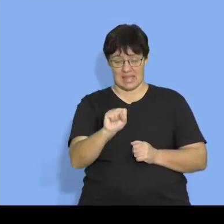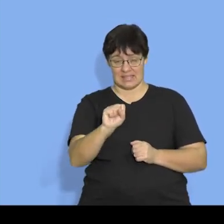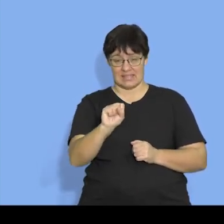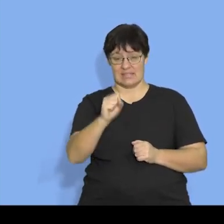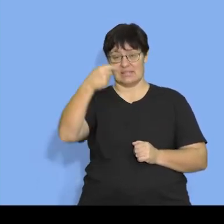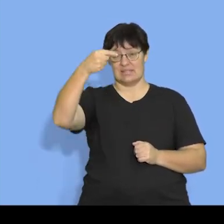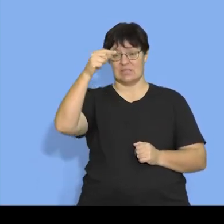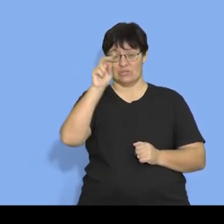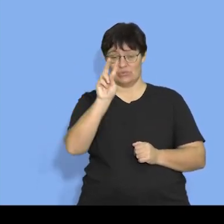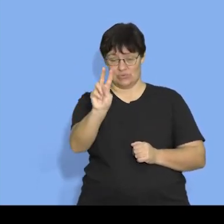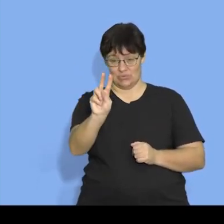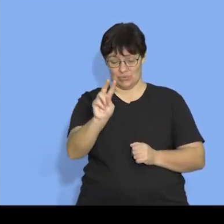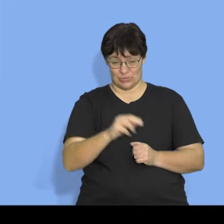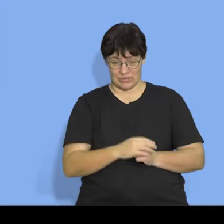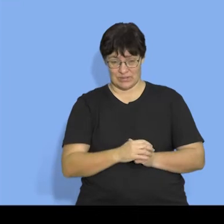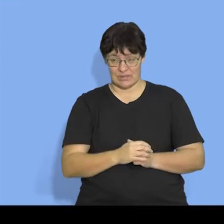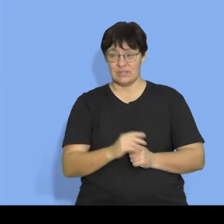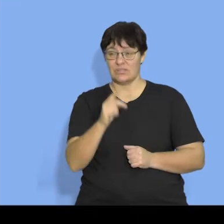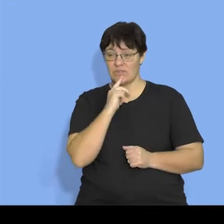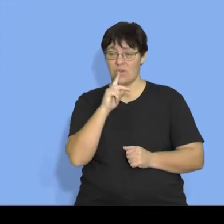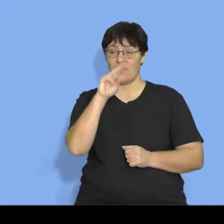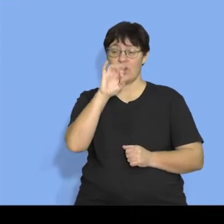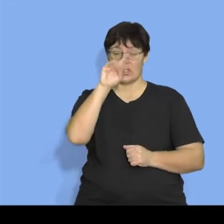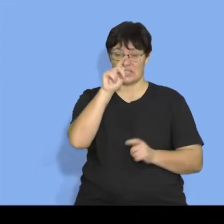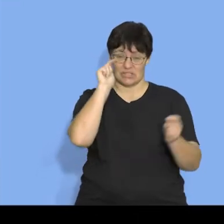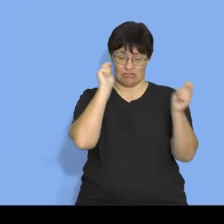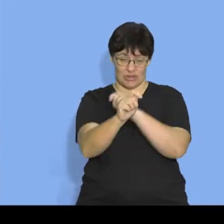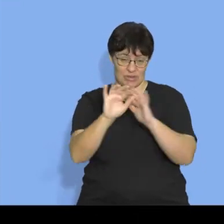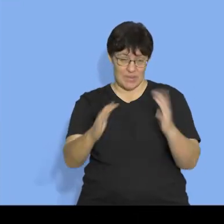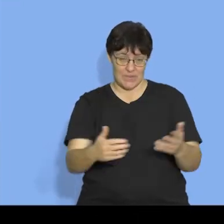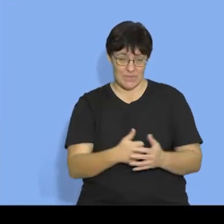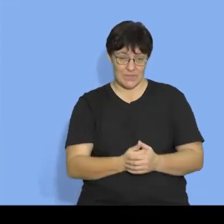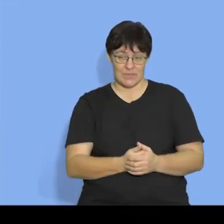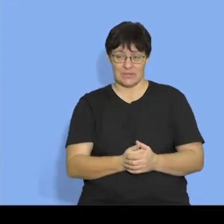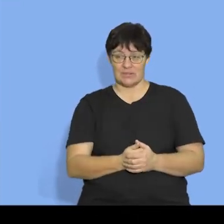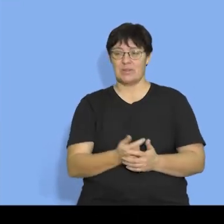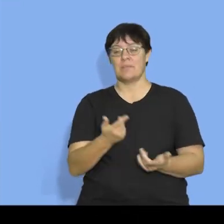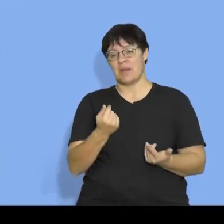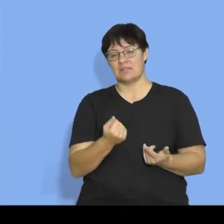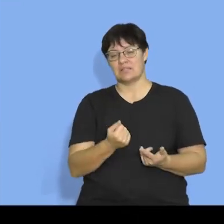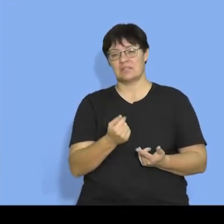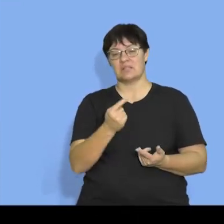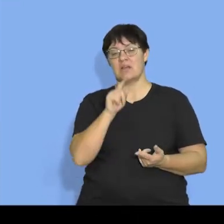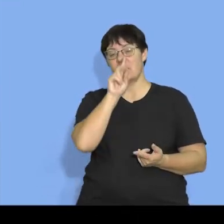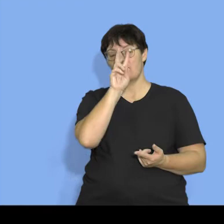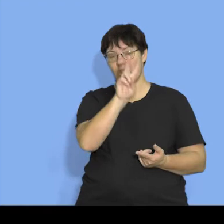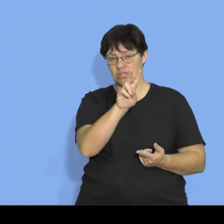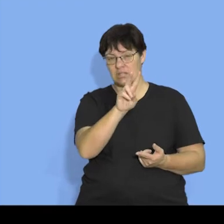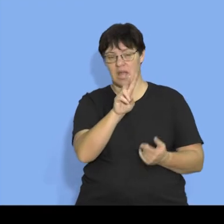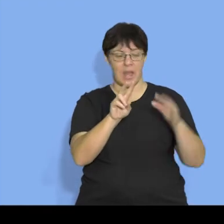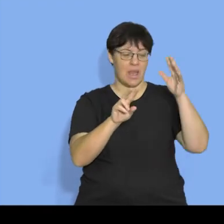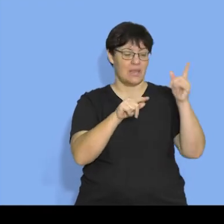time. That is my velocity, so it's how my velocity changes. Okay, so I have to take